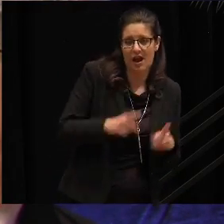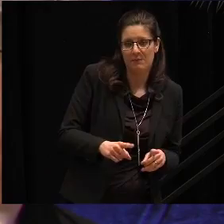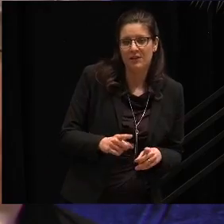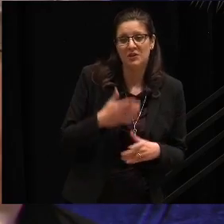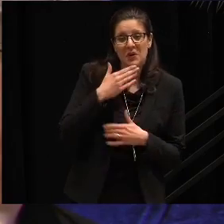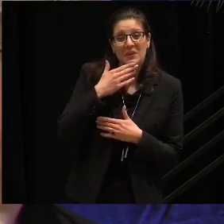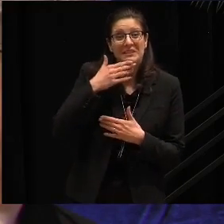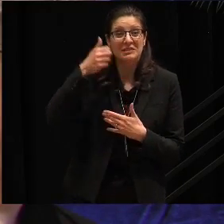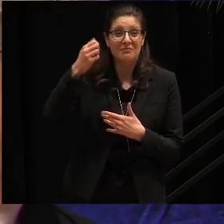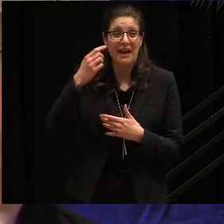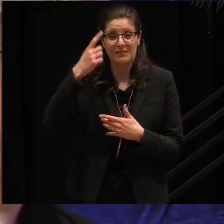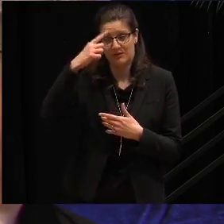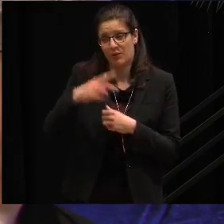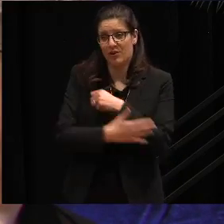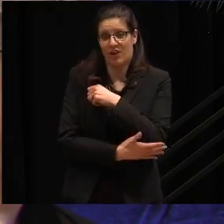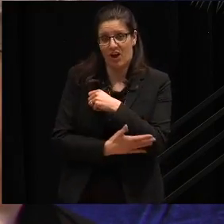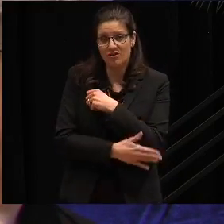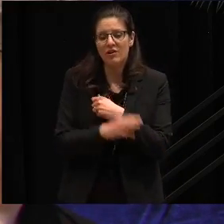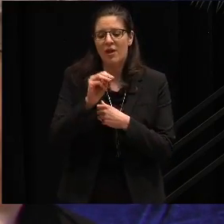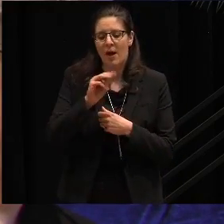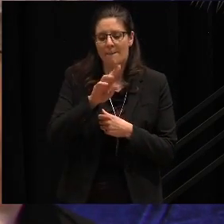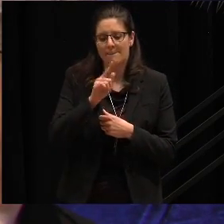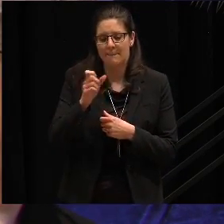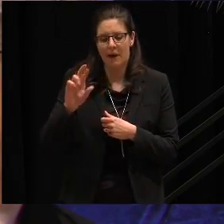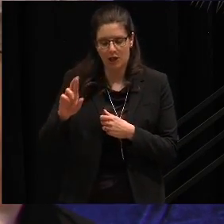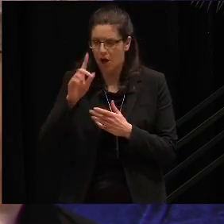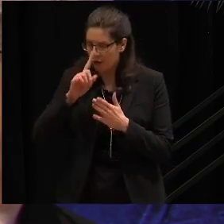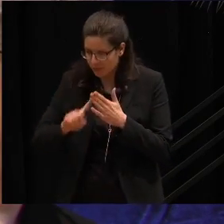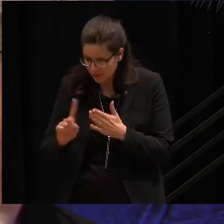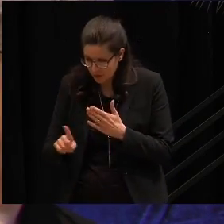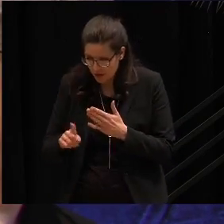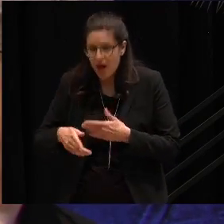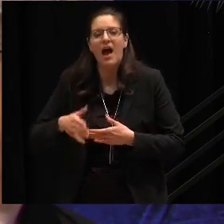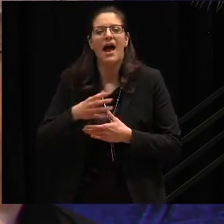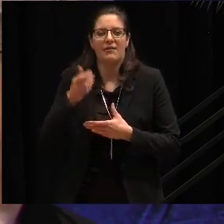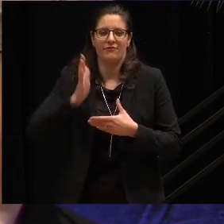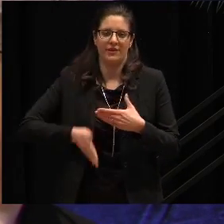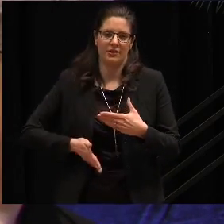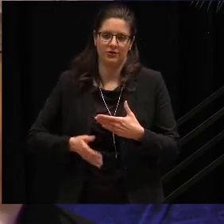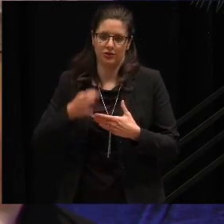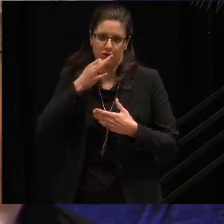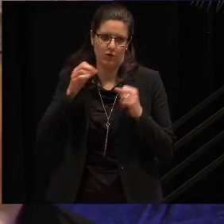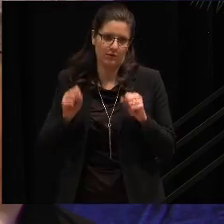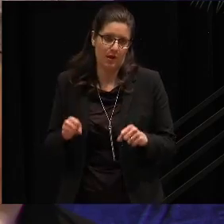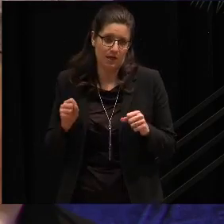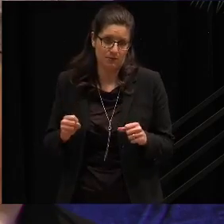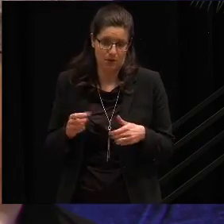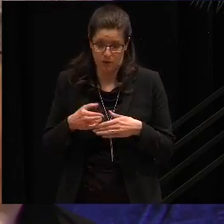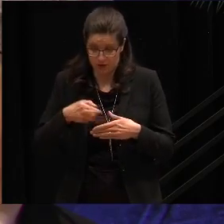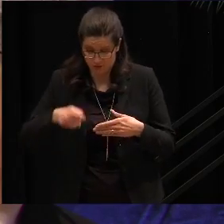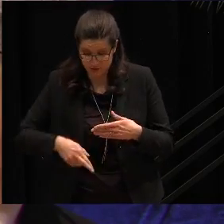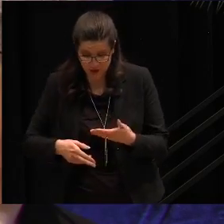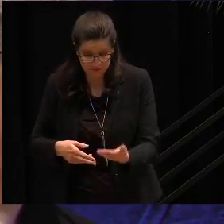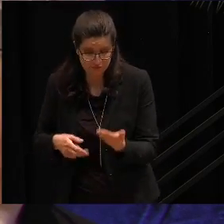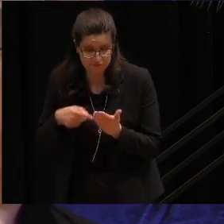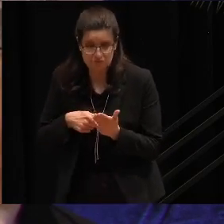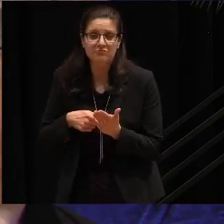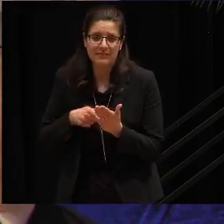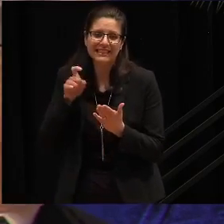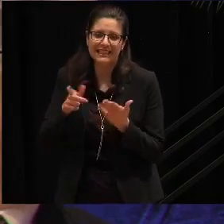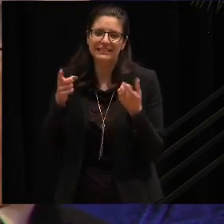that that Mueller does his work, he concludes this as quickly as he can, and then whatever the ramifications from it